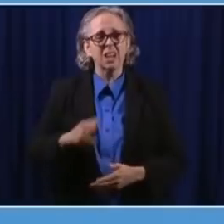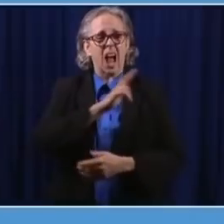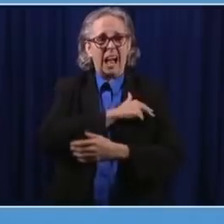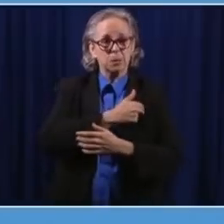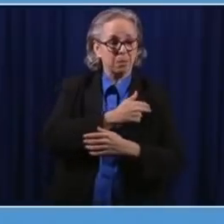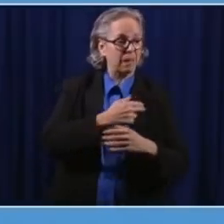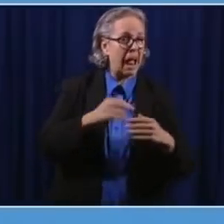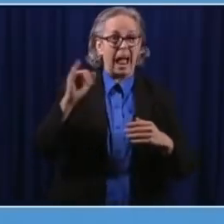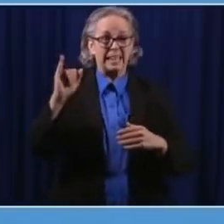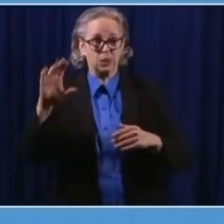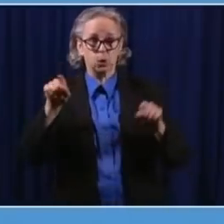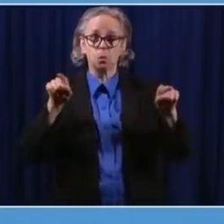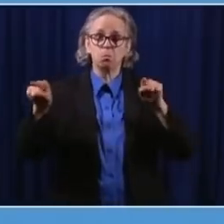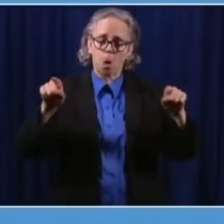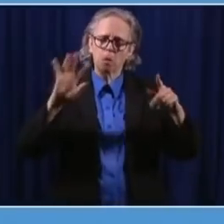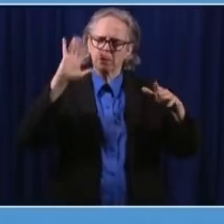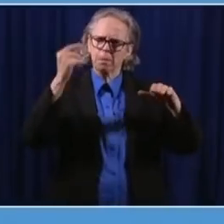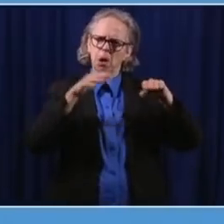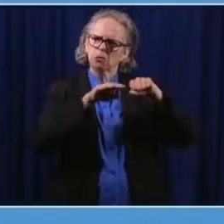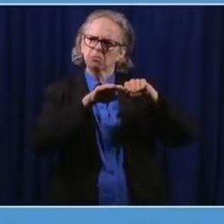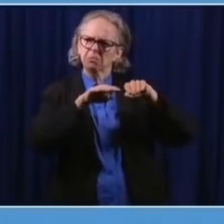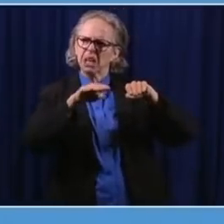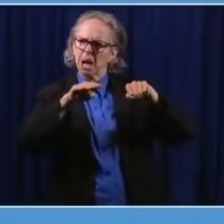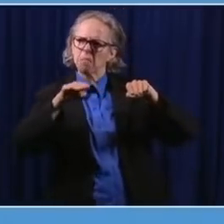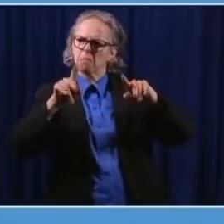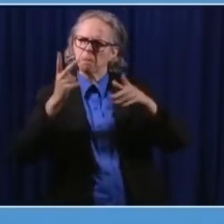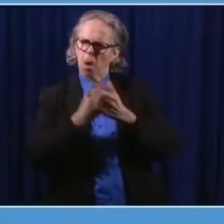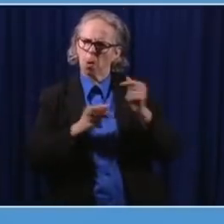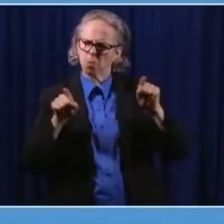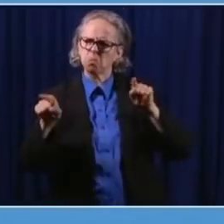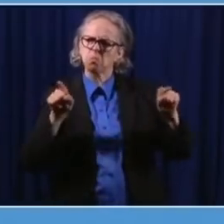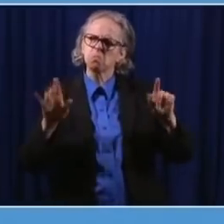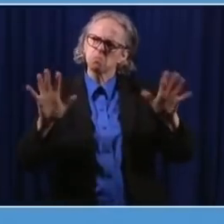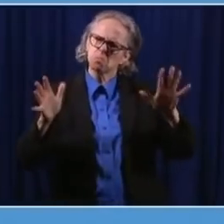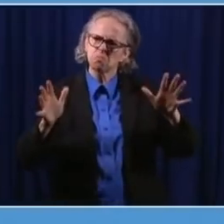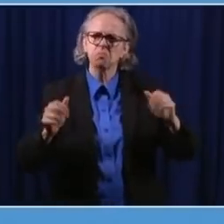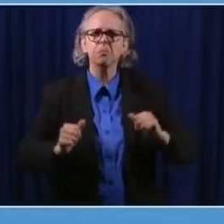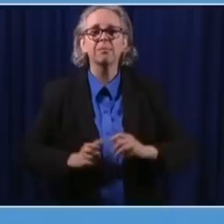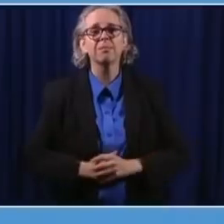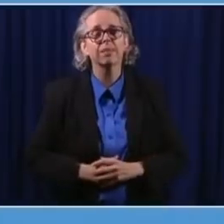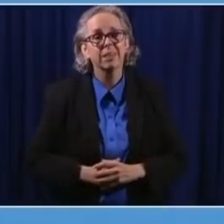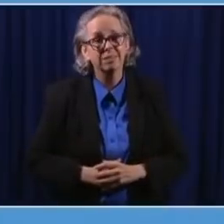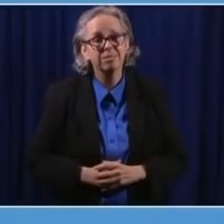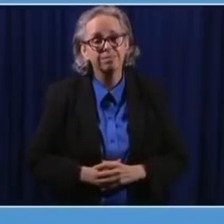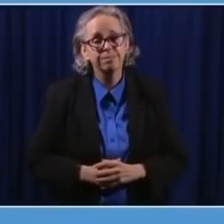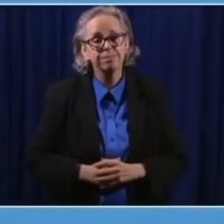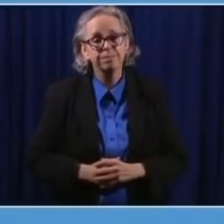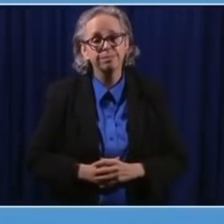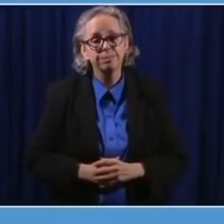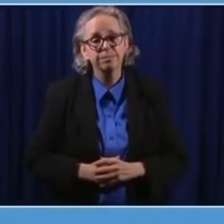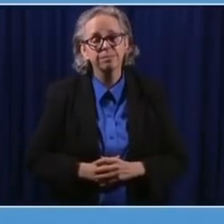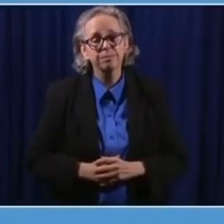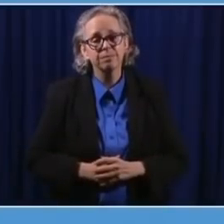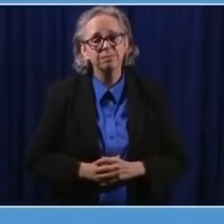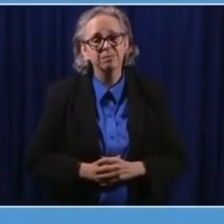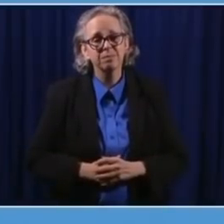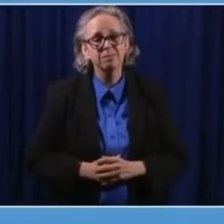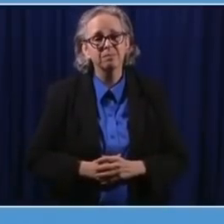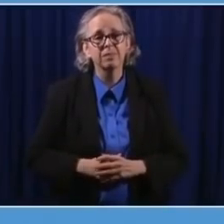steady and really are kind of near their recent range. Eric, let's look at